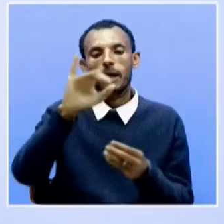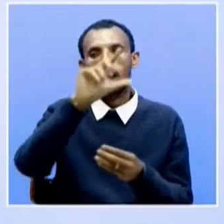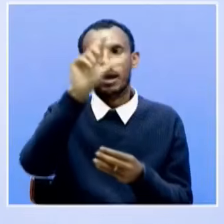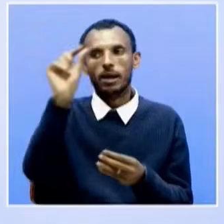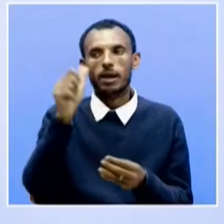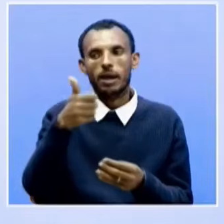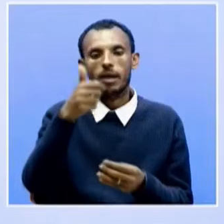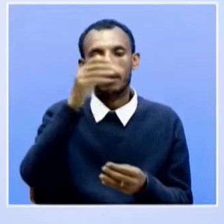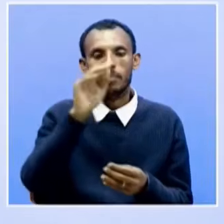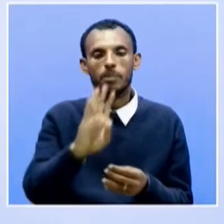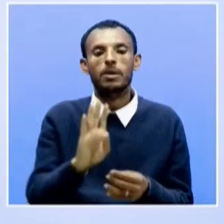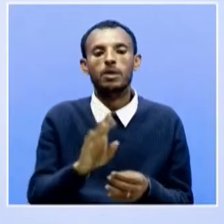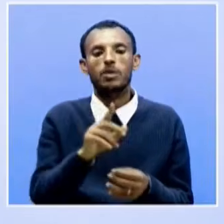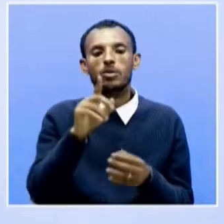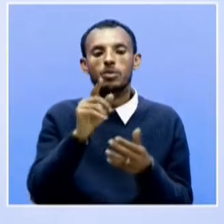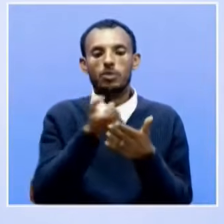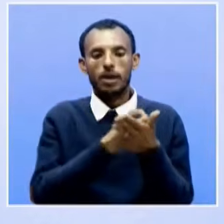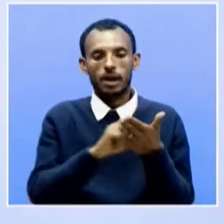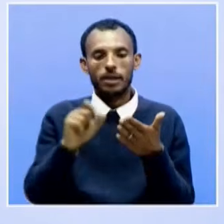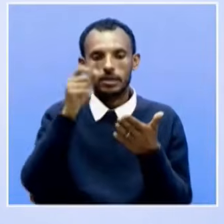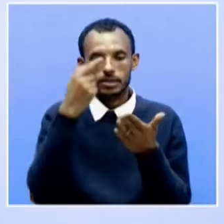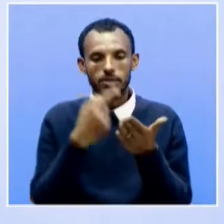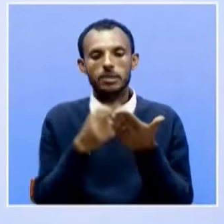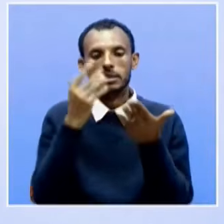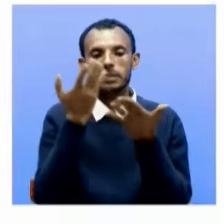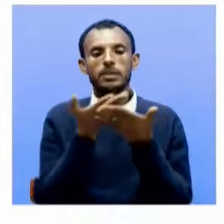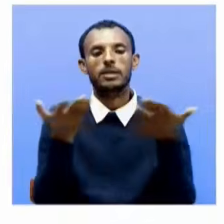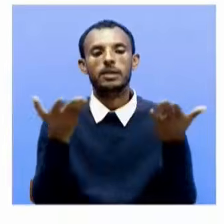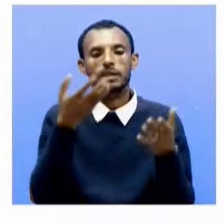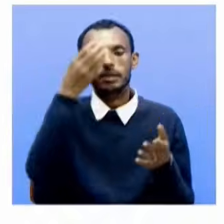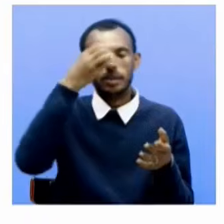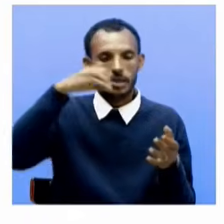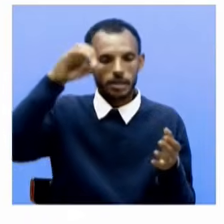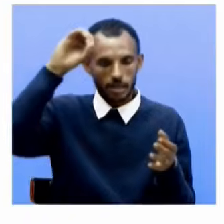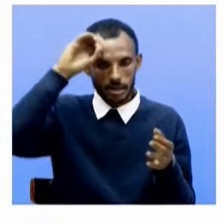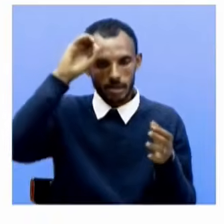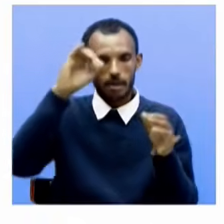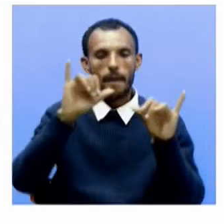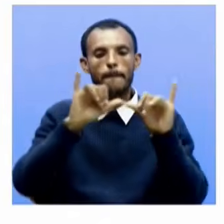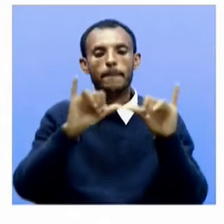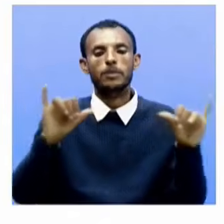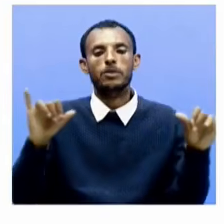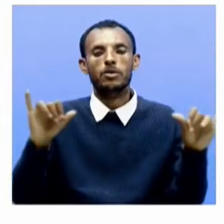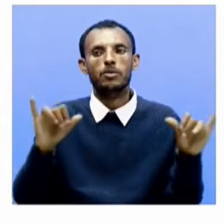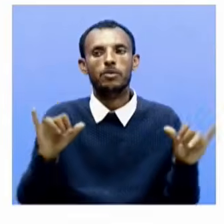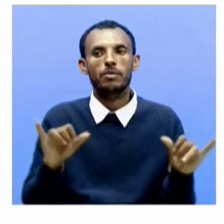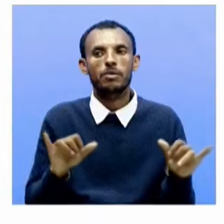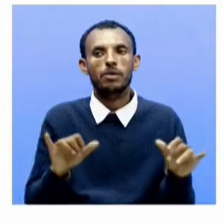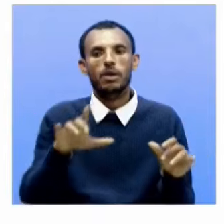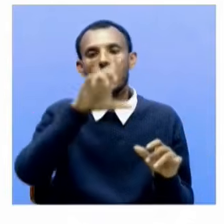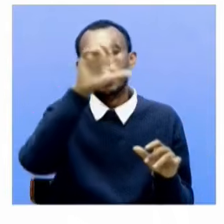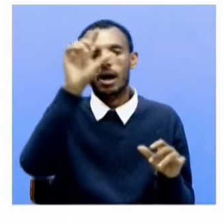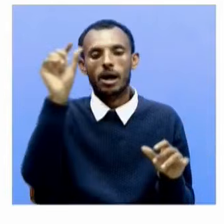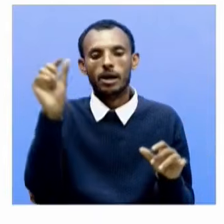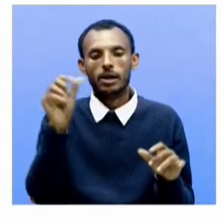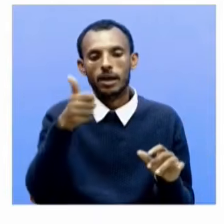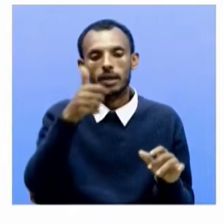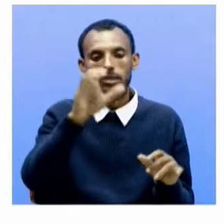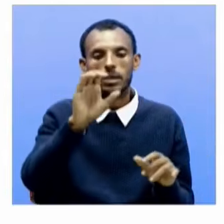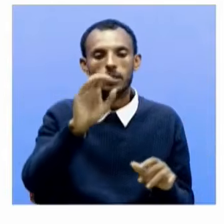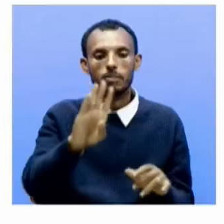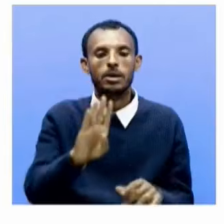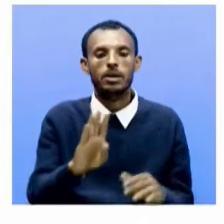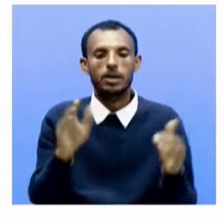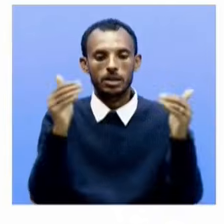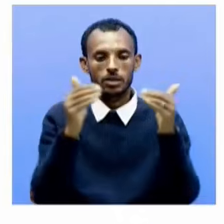AB, so you need to write this thing. The degree measure of arc ACB